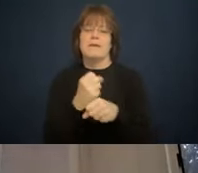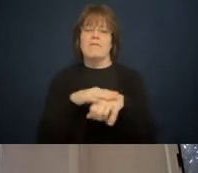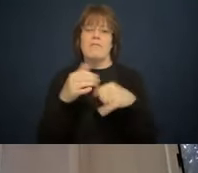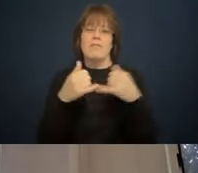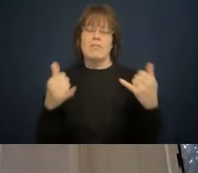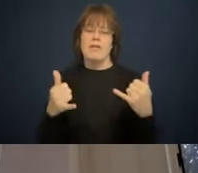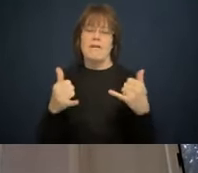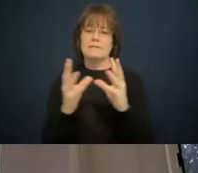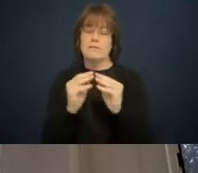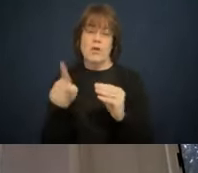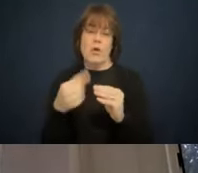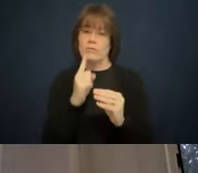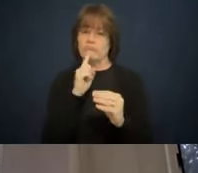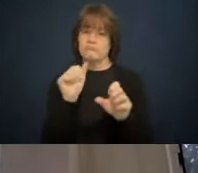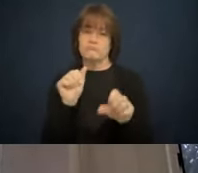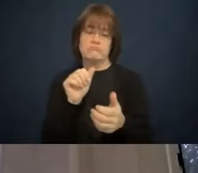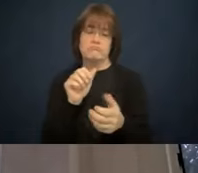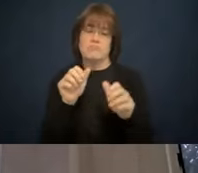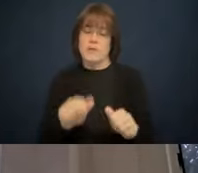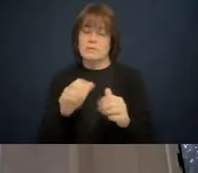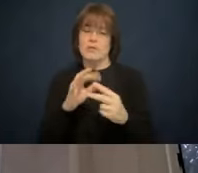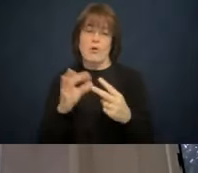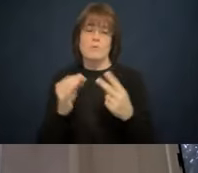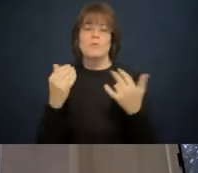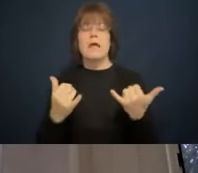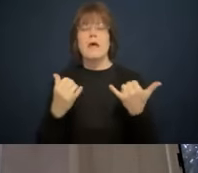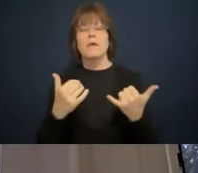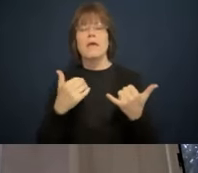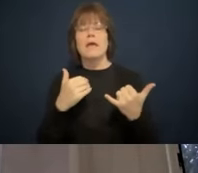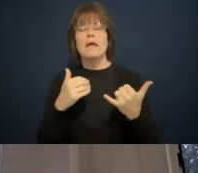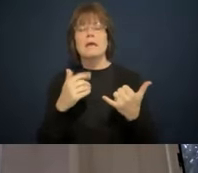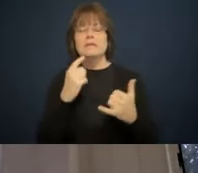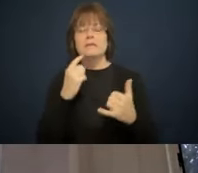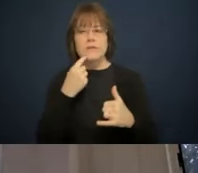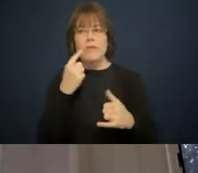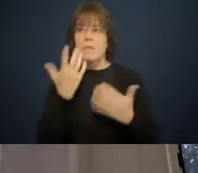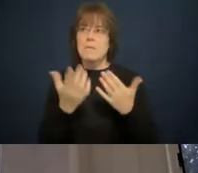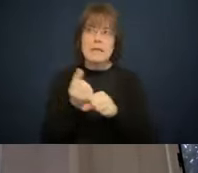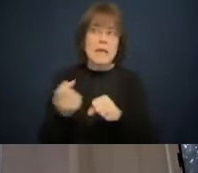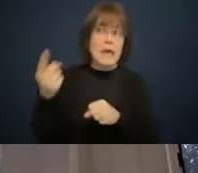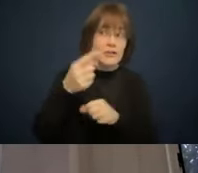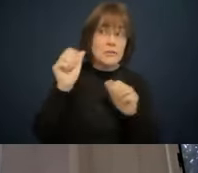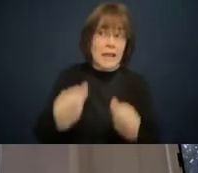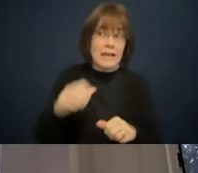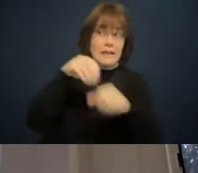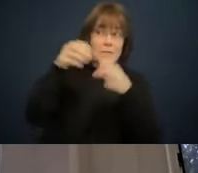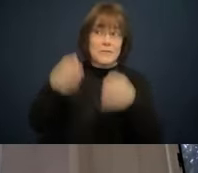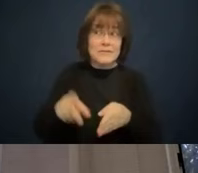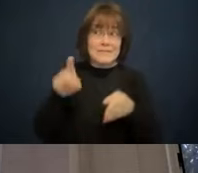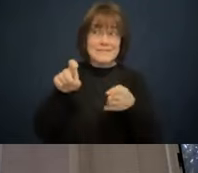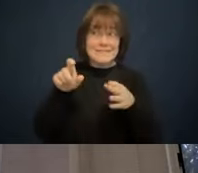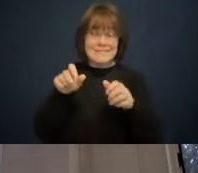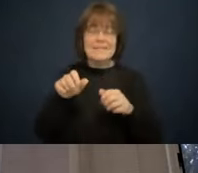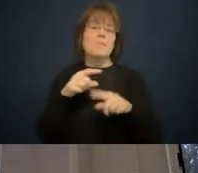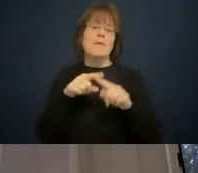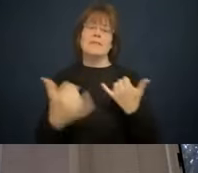only viable option. We're certainly getting to the point where we can seriously think next year we'll be able to do this in person.